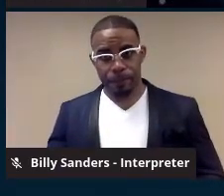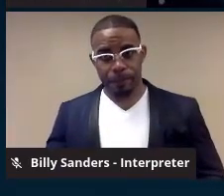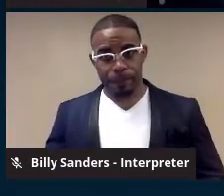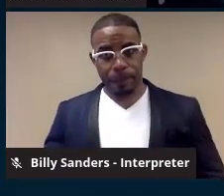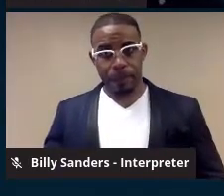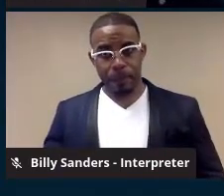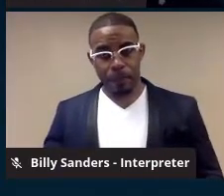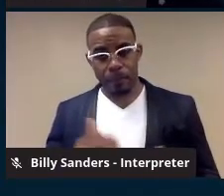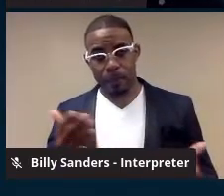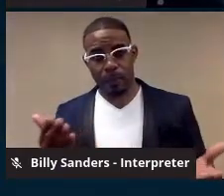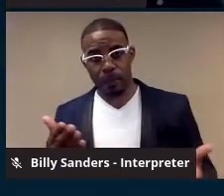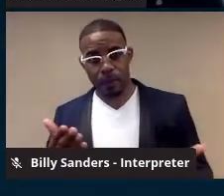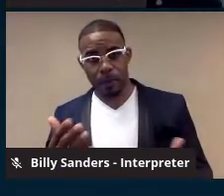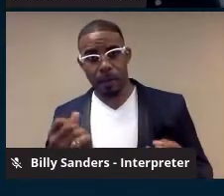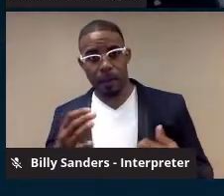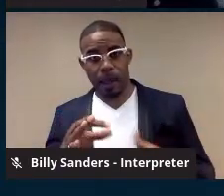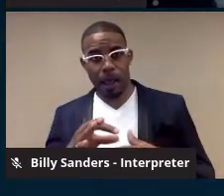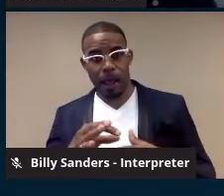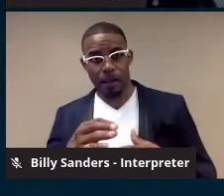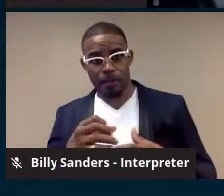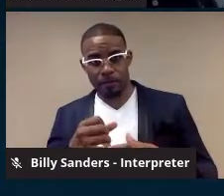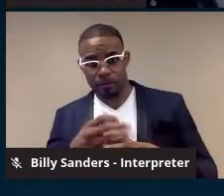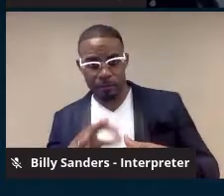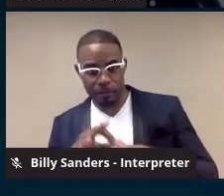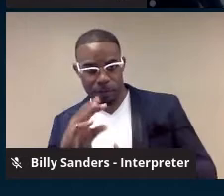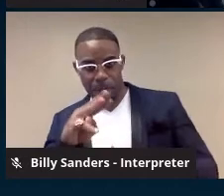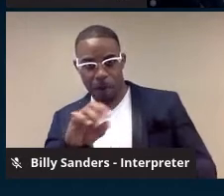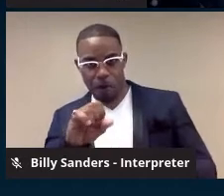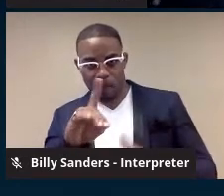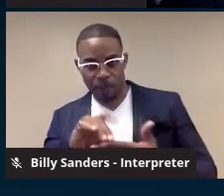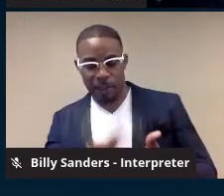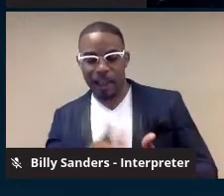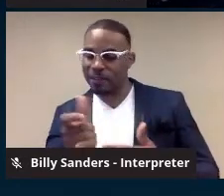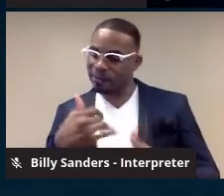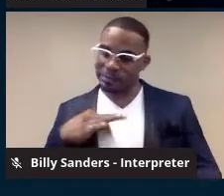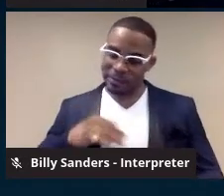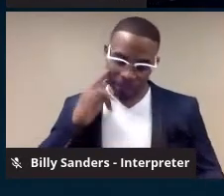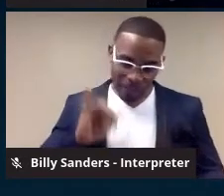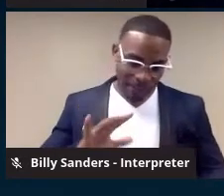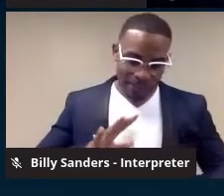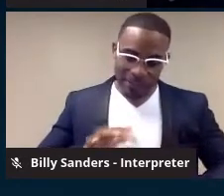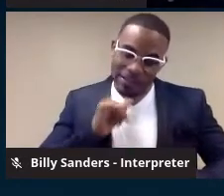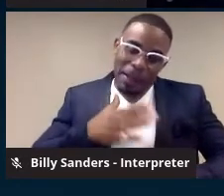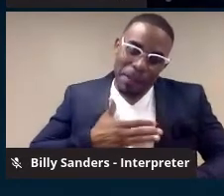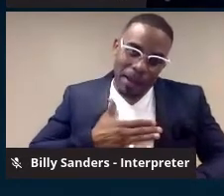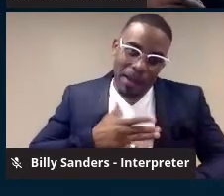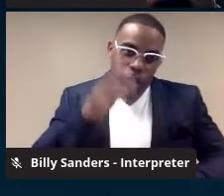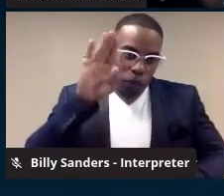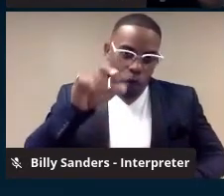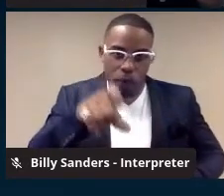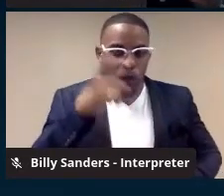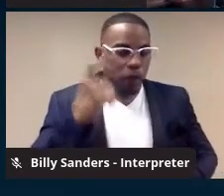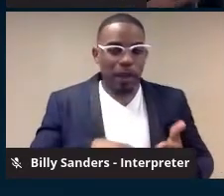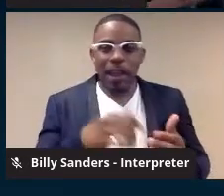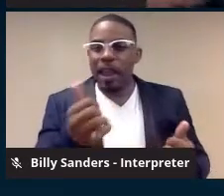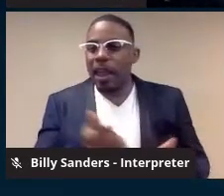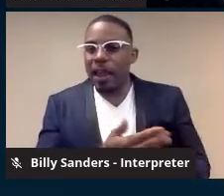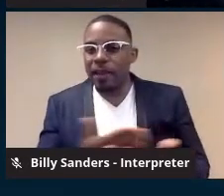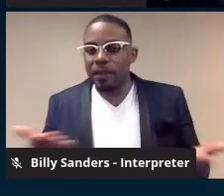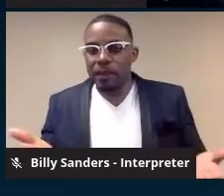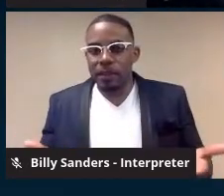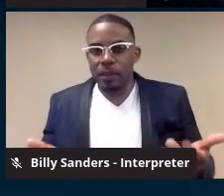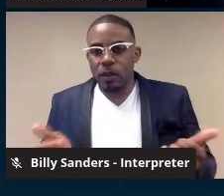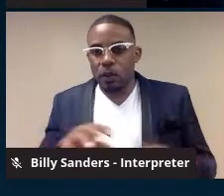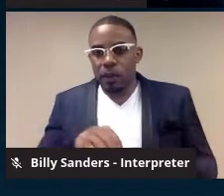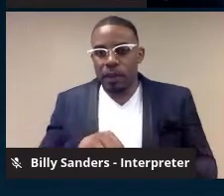So here's a lovely picture from the Microsoft docs. I can't take credit for that. You'll notice that everything here is